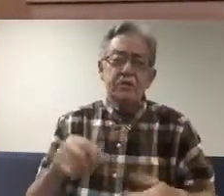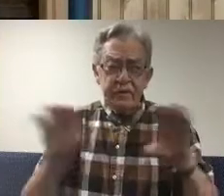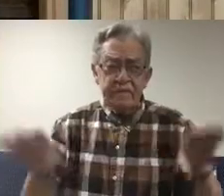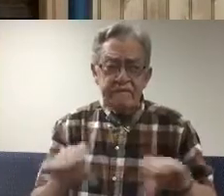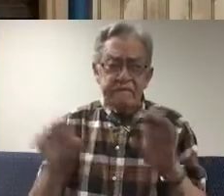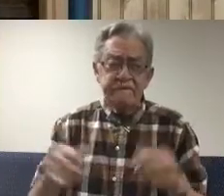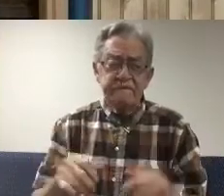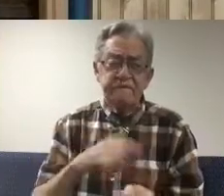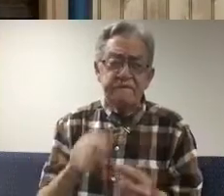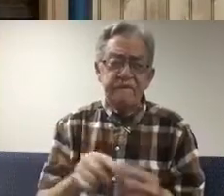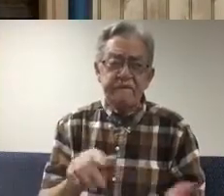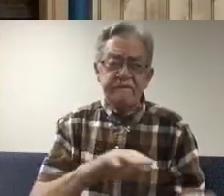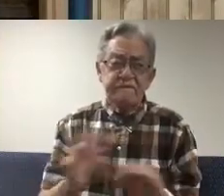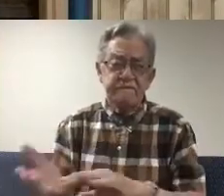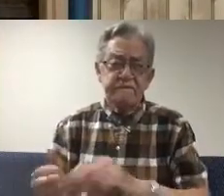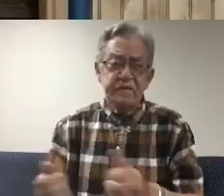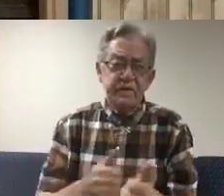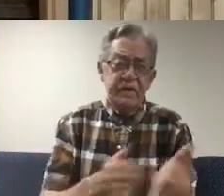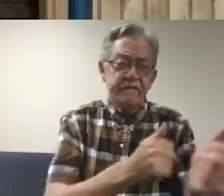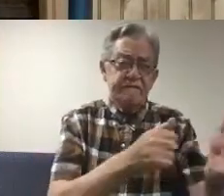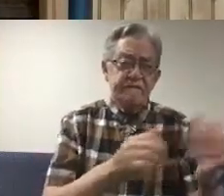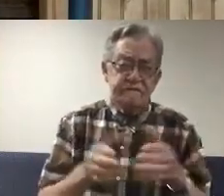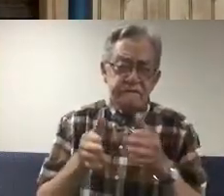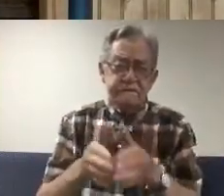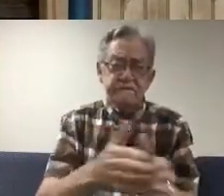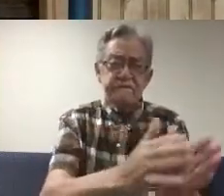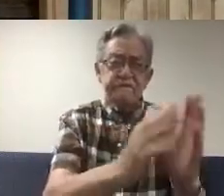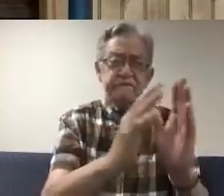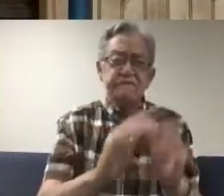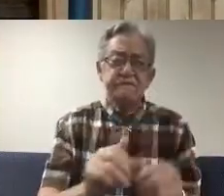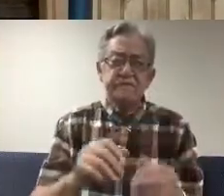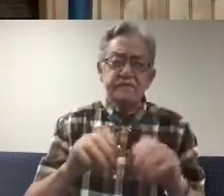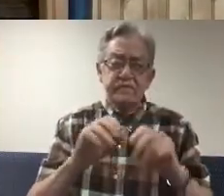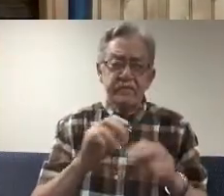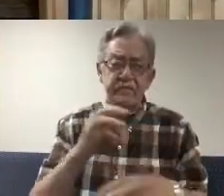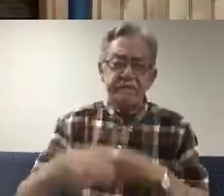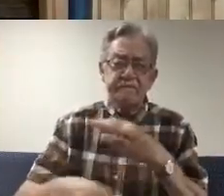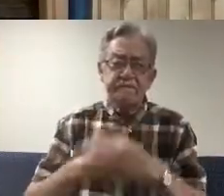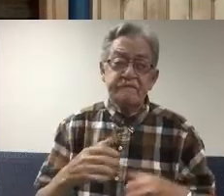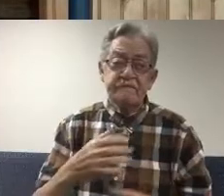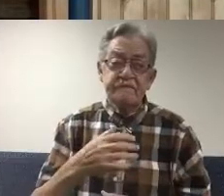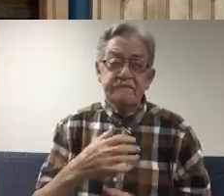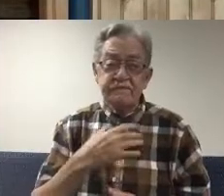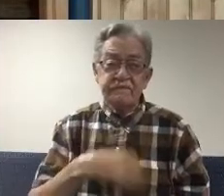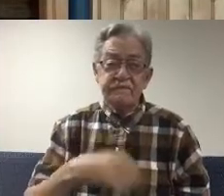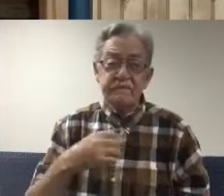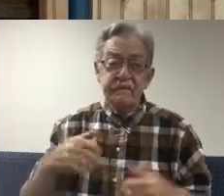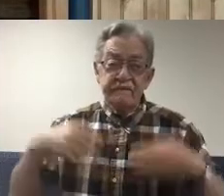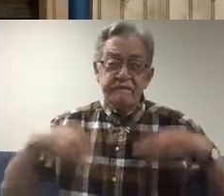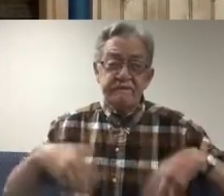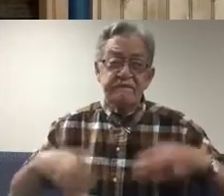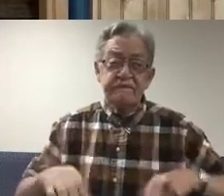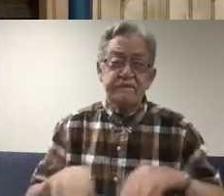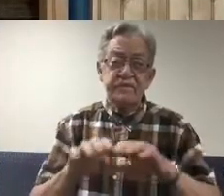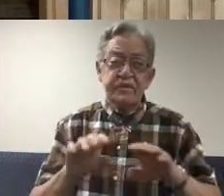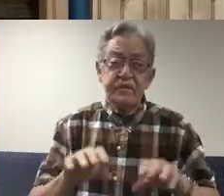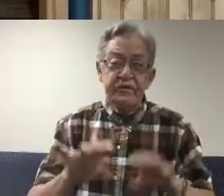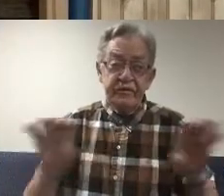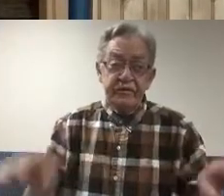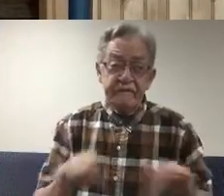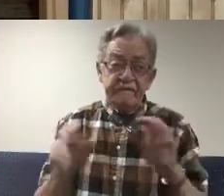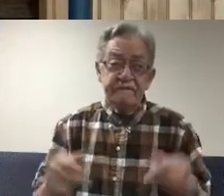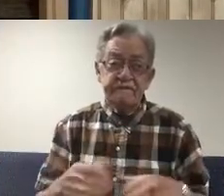term, is good." That greed is good. And as a result of that movie, a